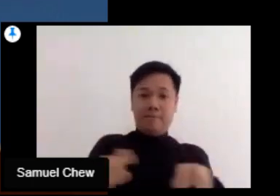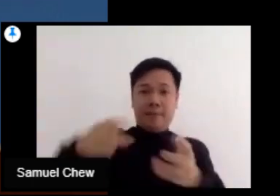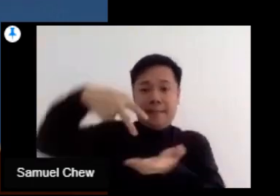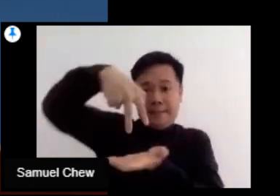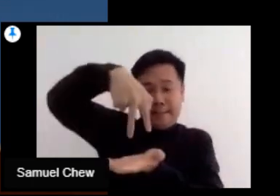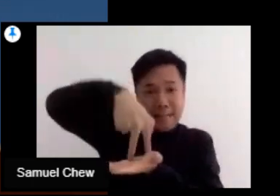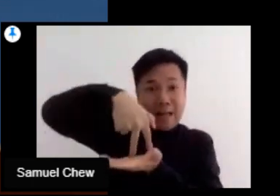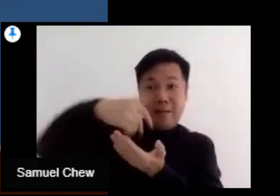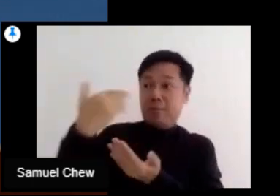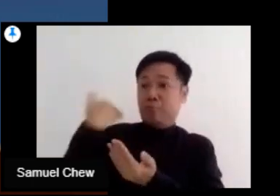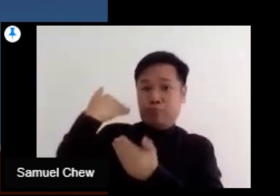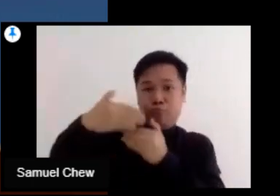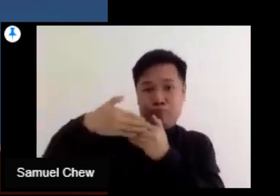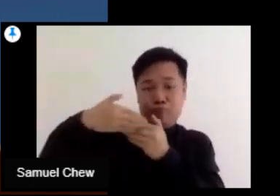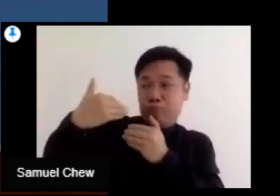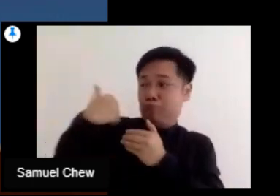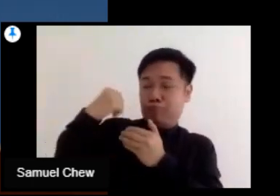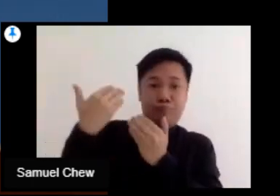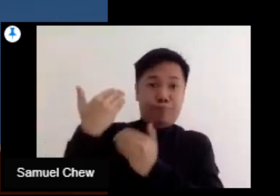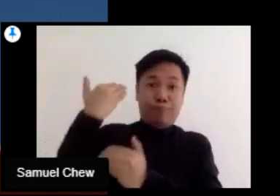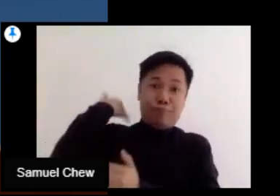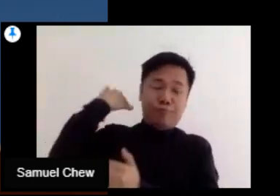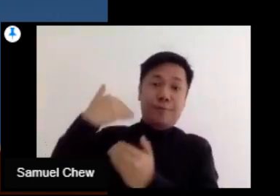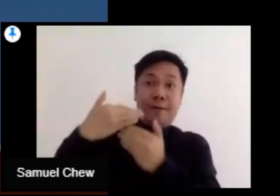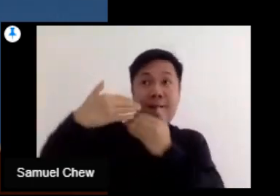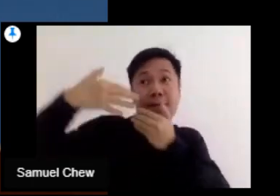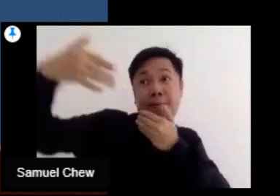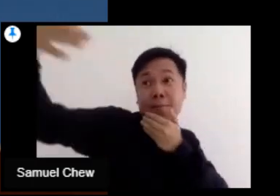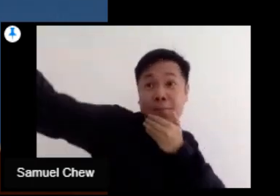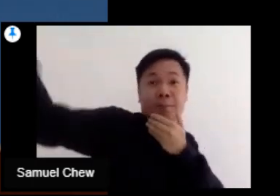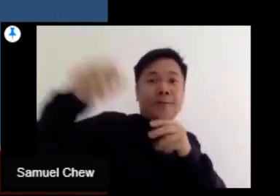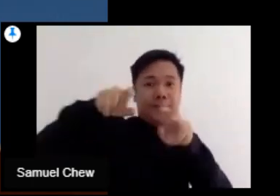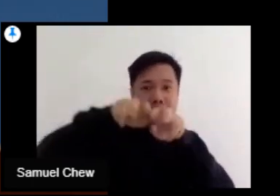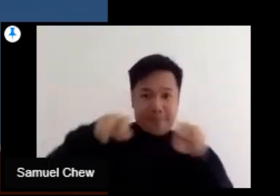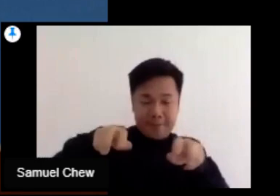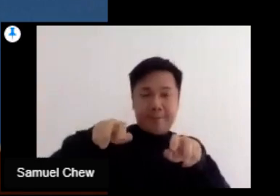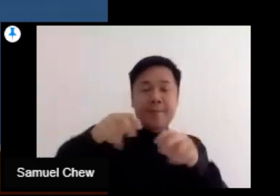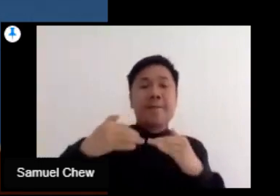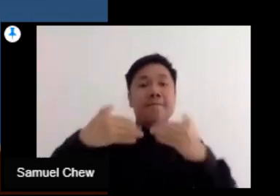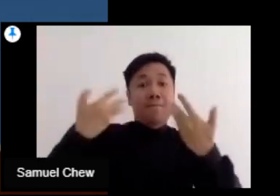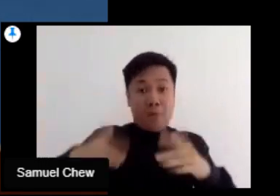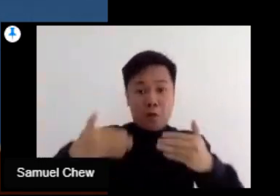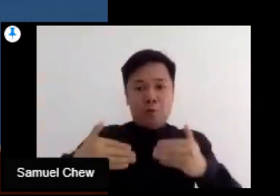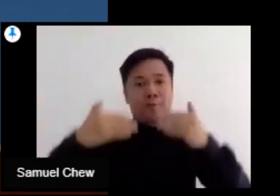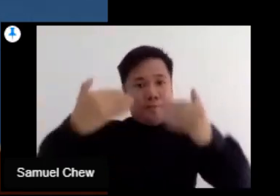exit the room first, followed by the next rows one after